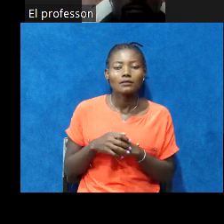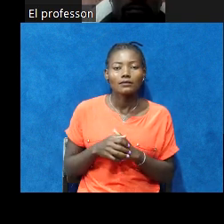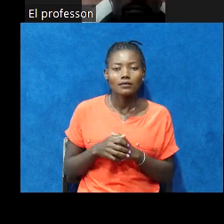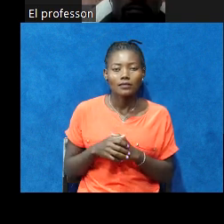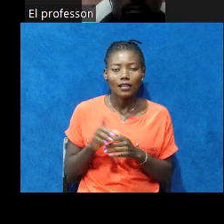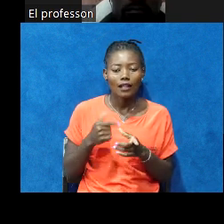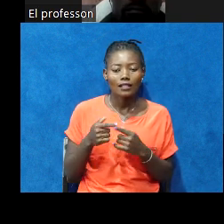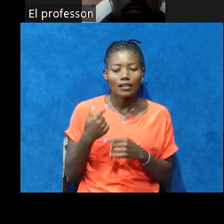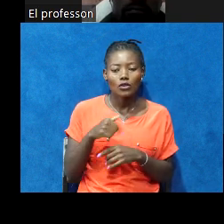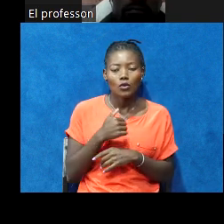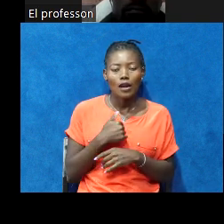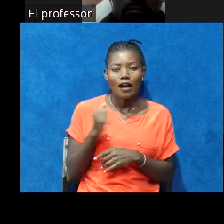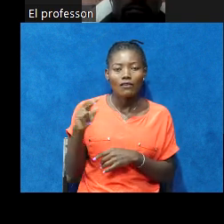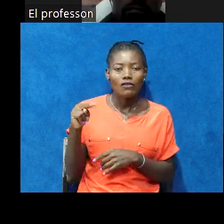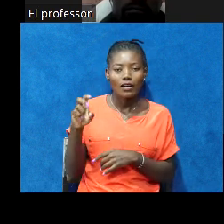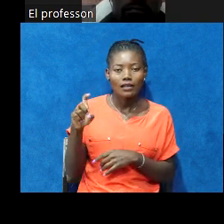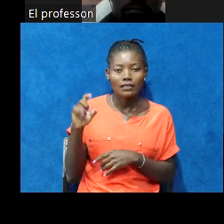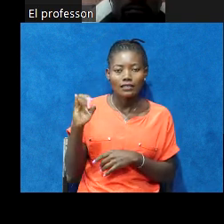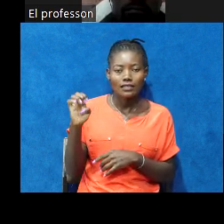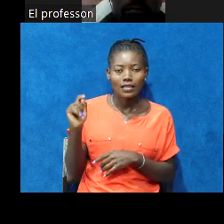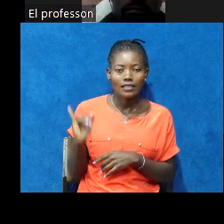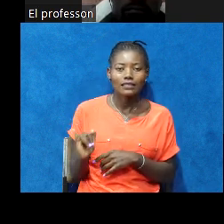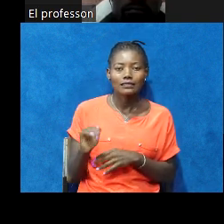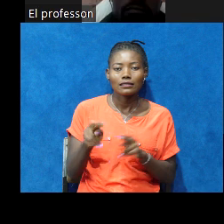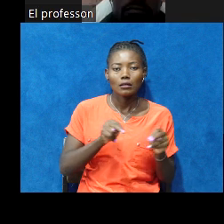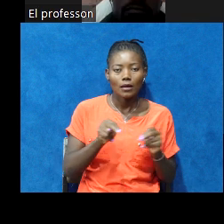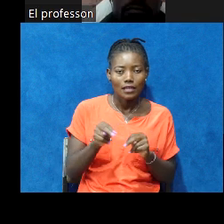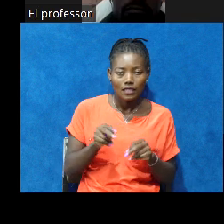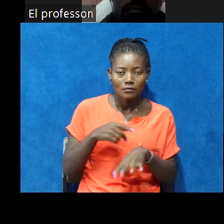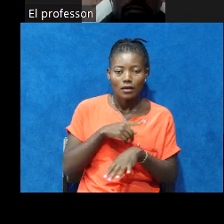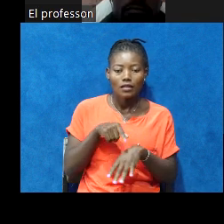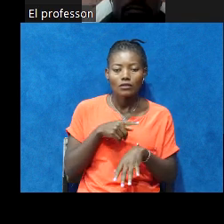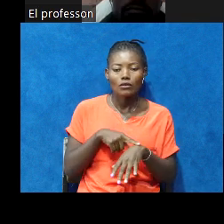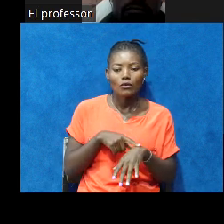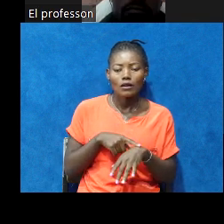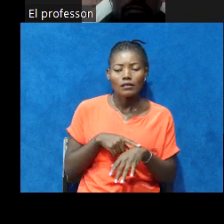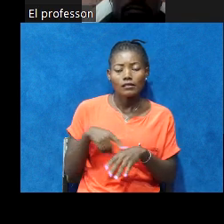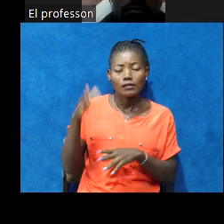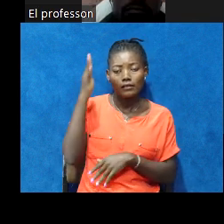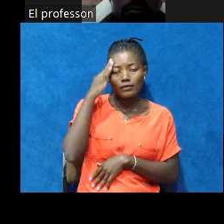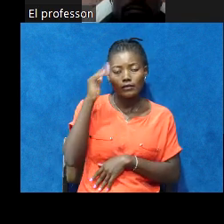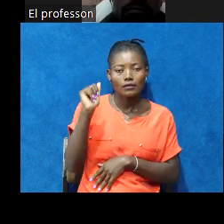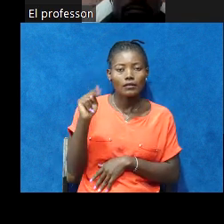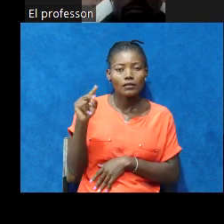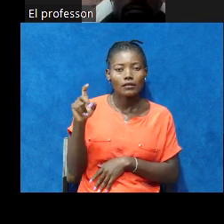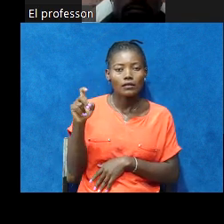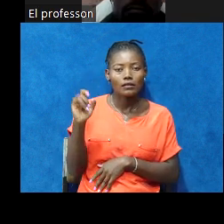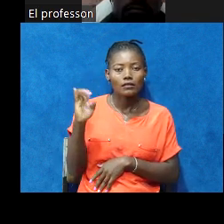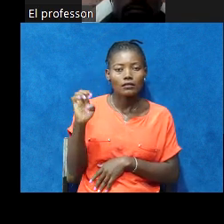yeah, then there's anxiety management. When, you know, there's anxiety has,